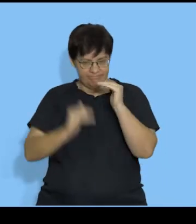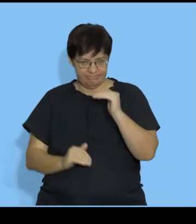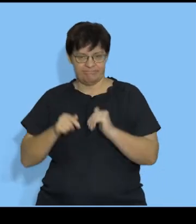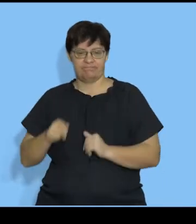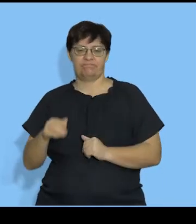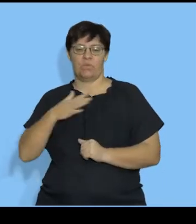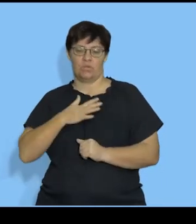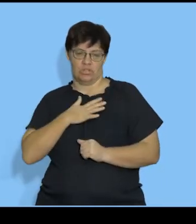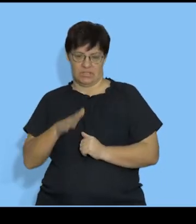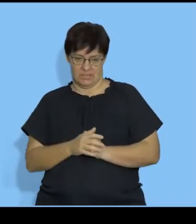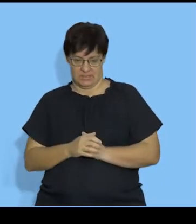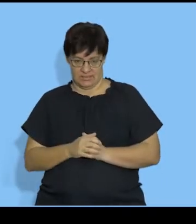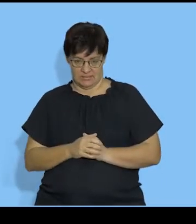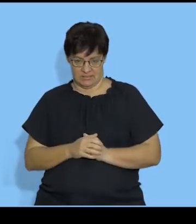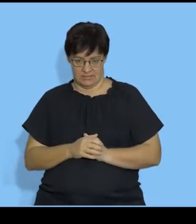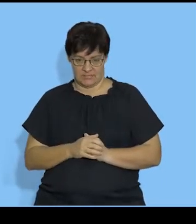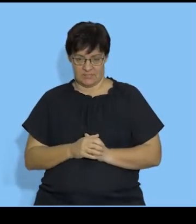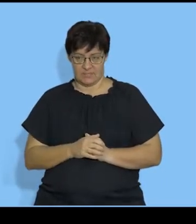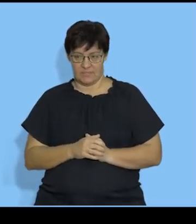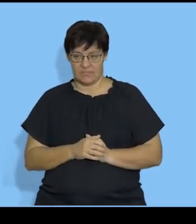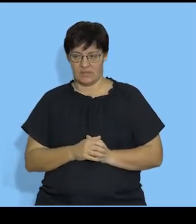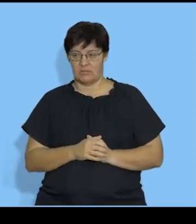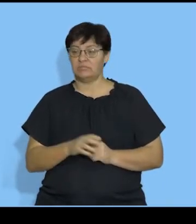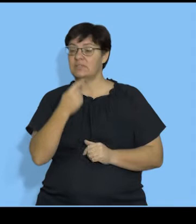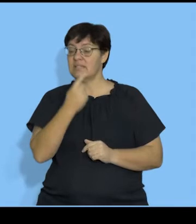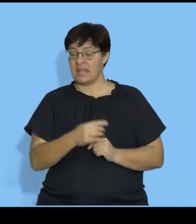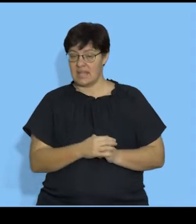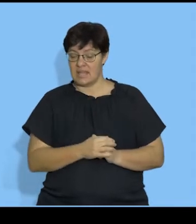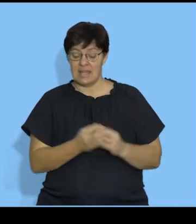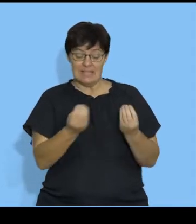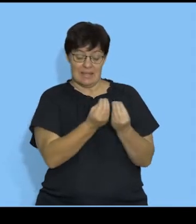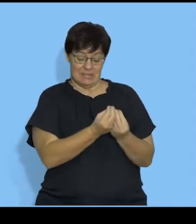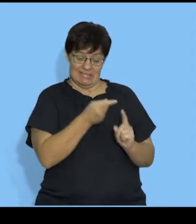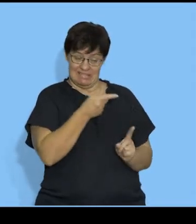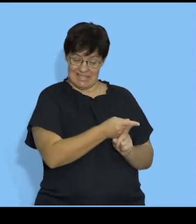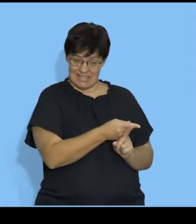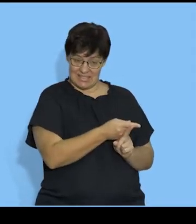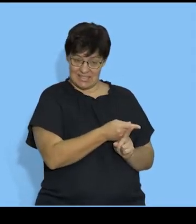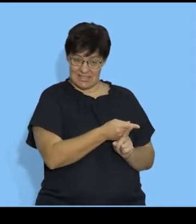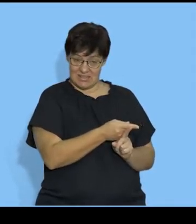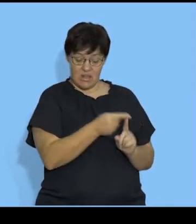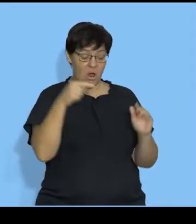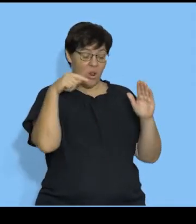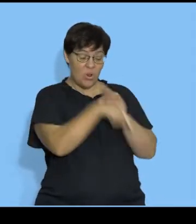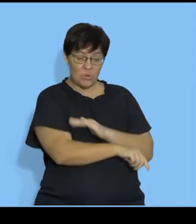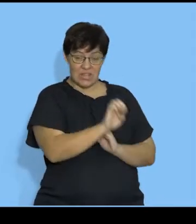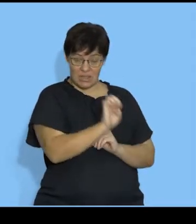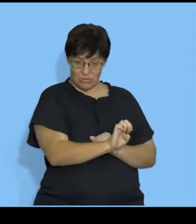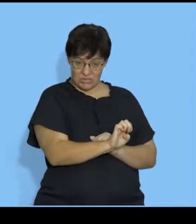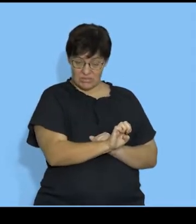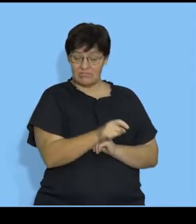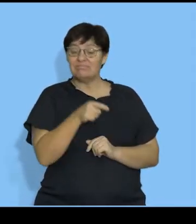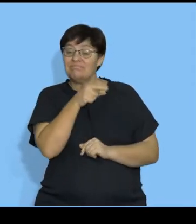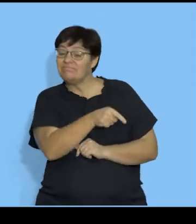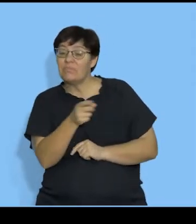different way of looking at it, okay? Now, we are also saying that a substance that undergoes the loss of electron is referred